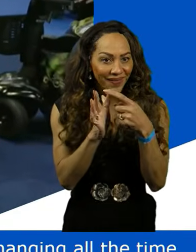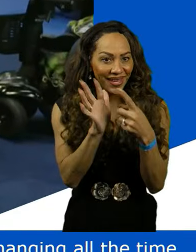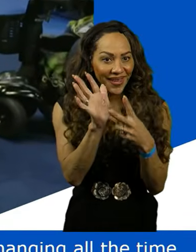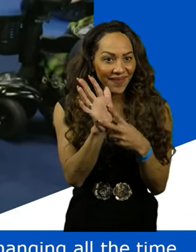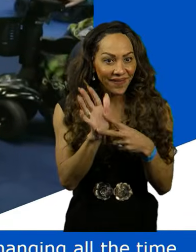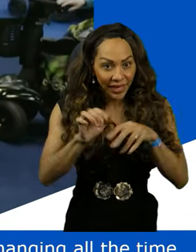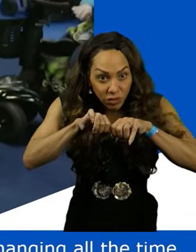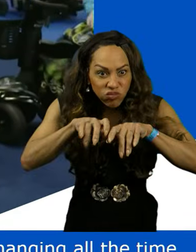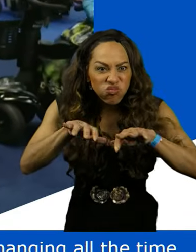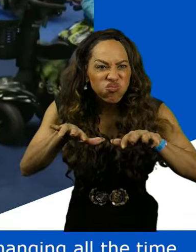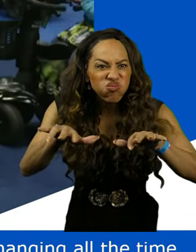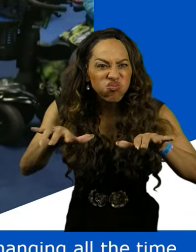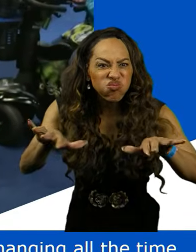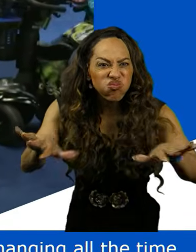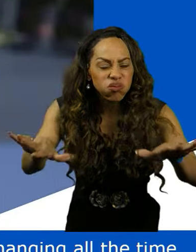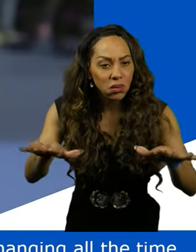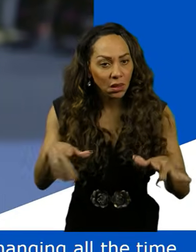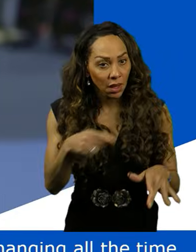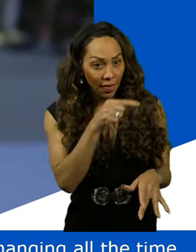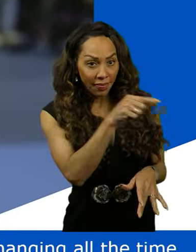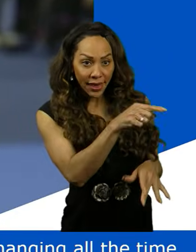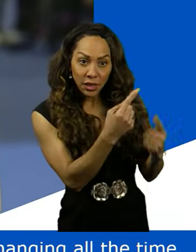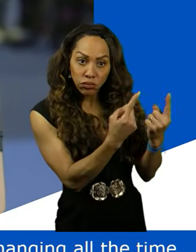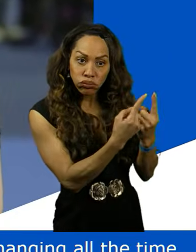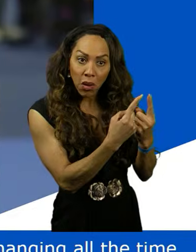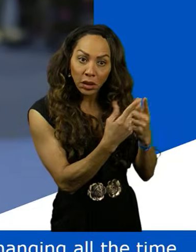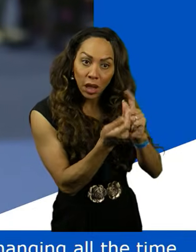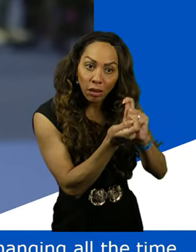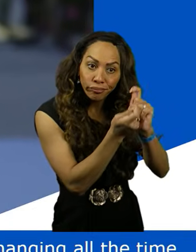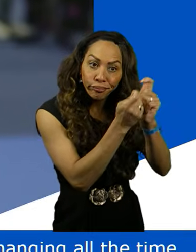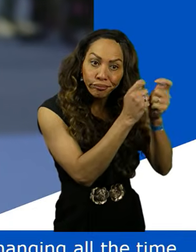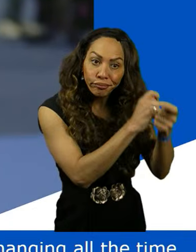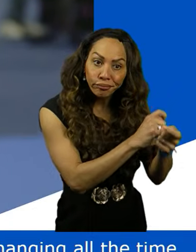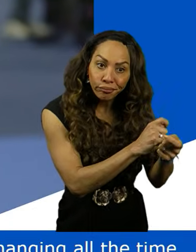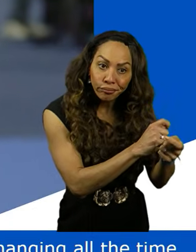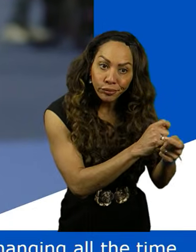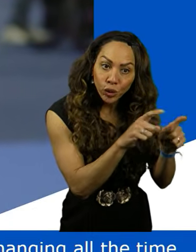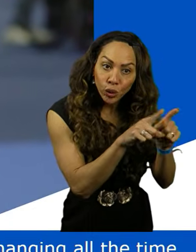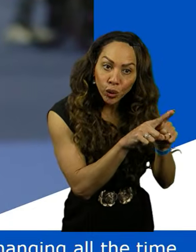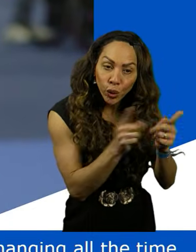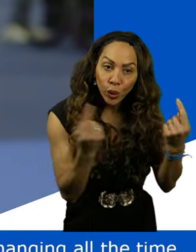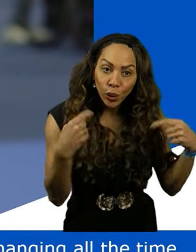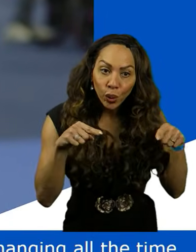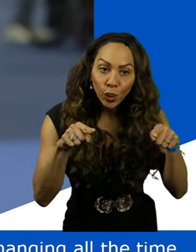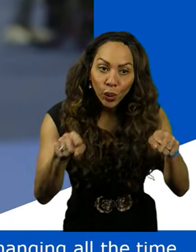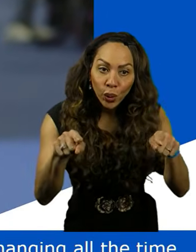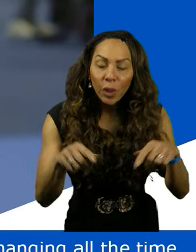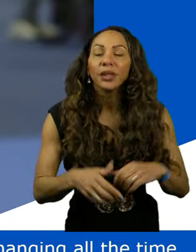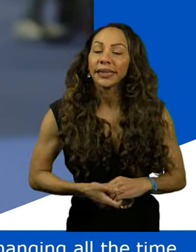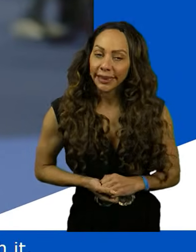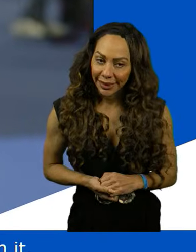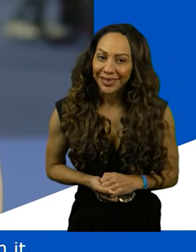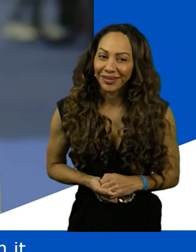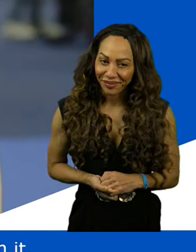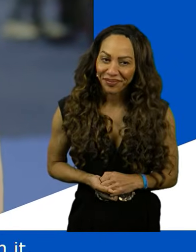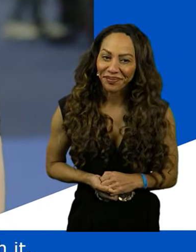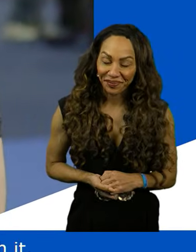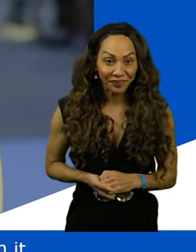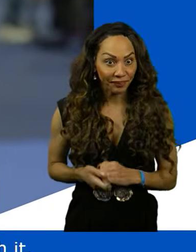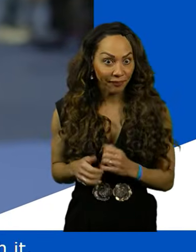how are the products like this evolving along with it? Yeah, I mean, there's some great EVs on the scheme at the moment, and I think